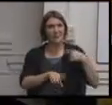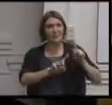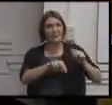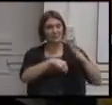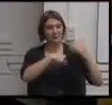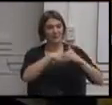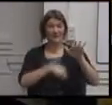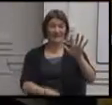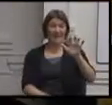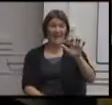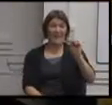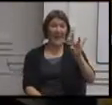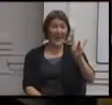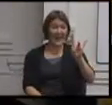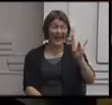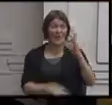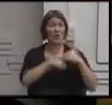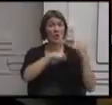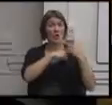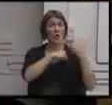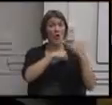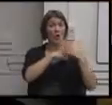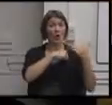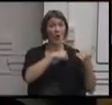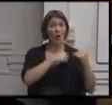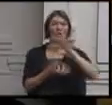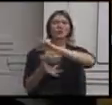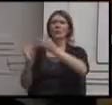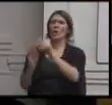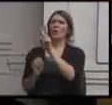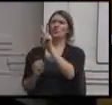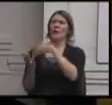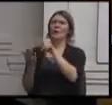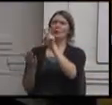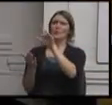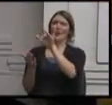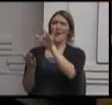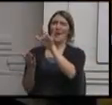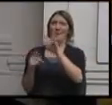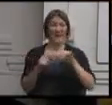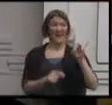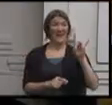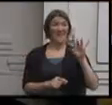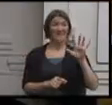to 508 calls out of 2,225.